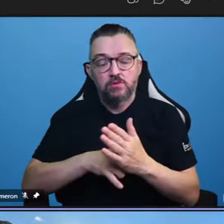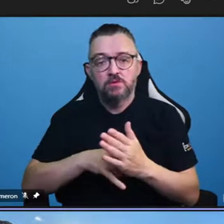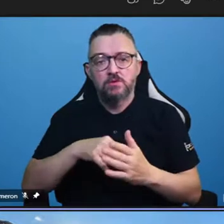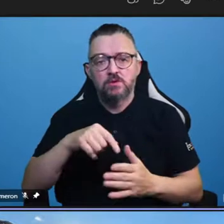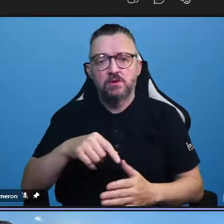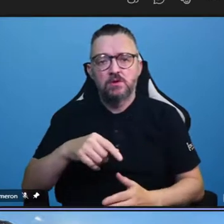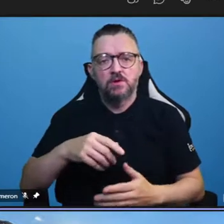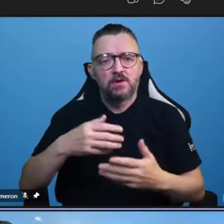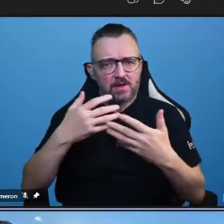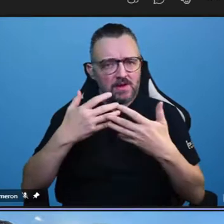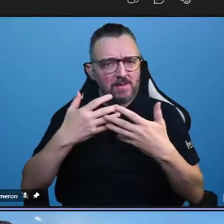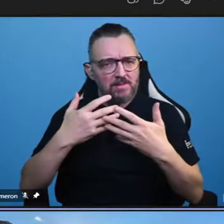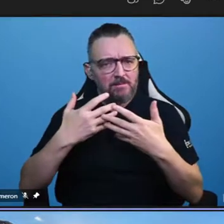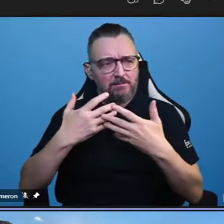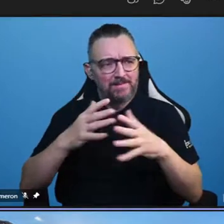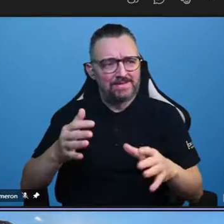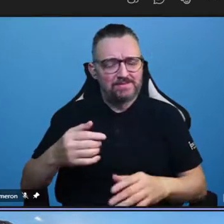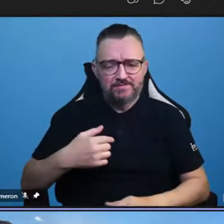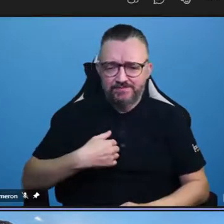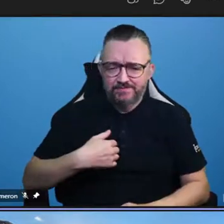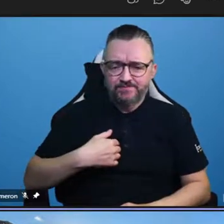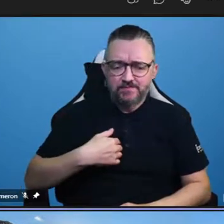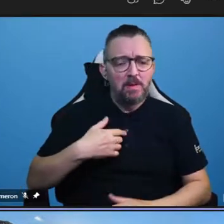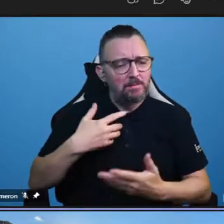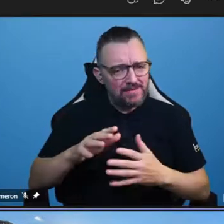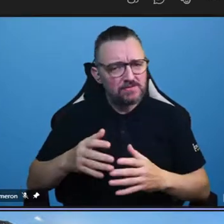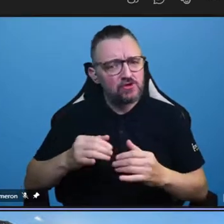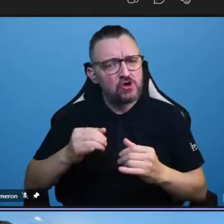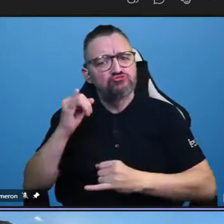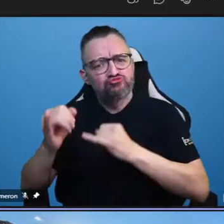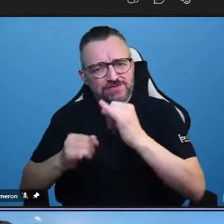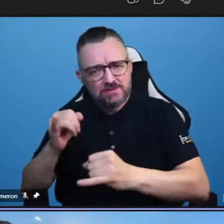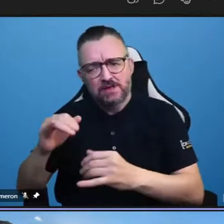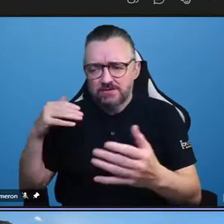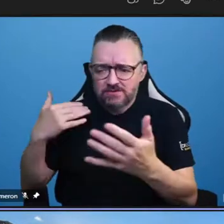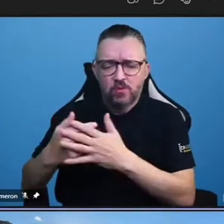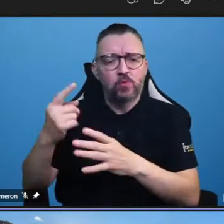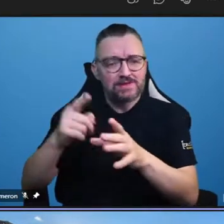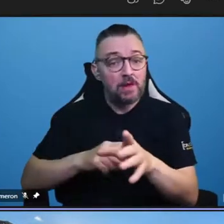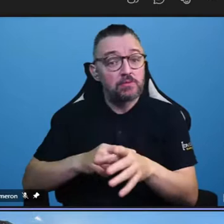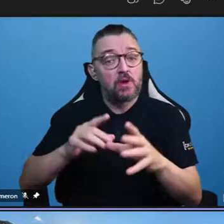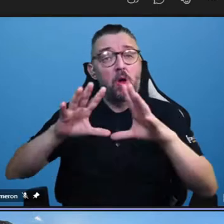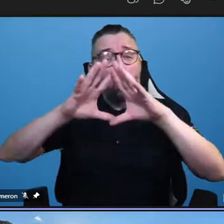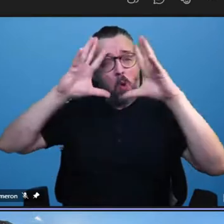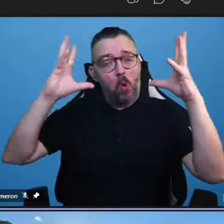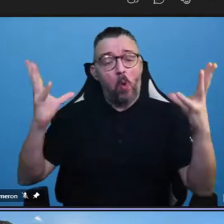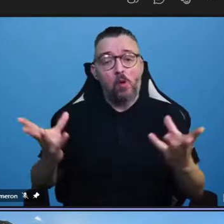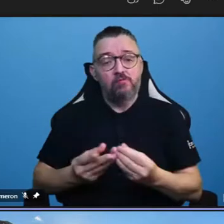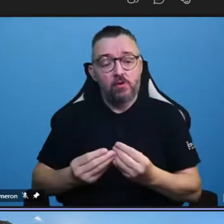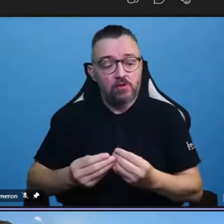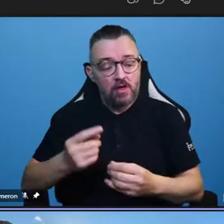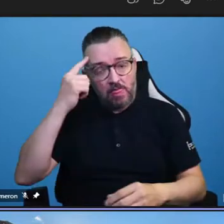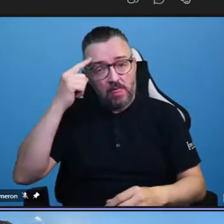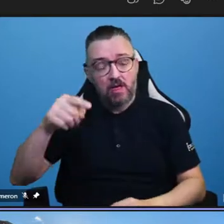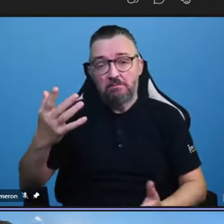there have been times when I've criticised various things that have happened over the last year, but overall, I think the council